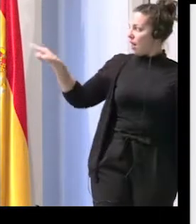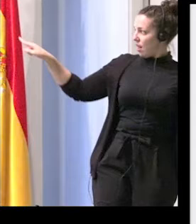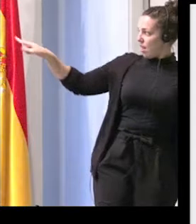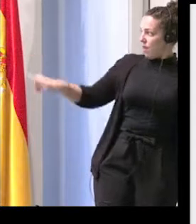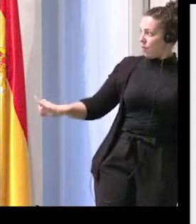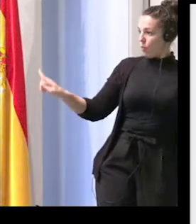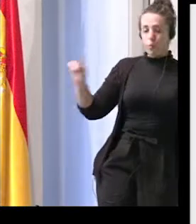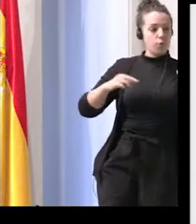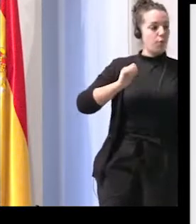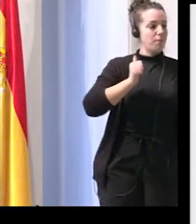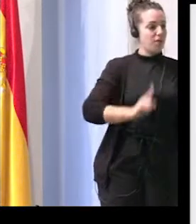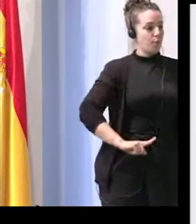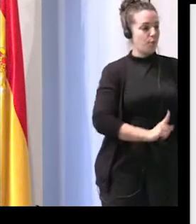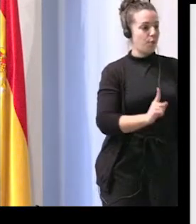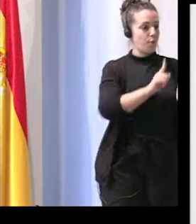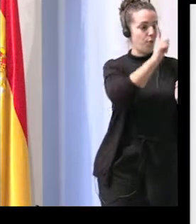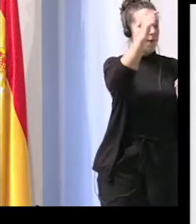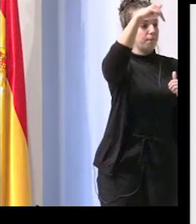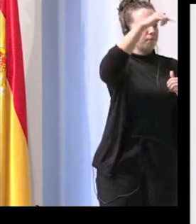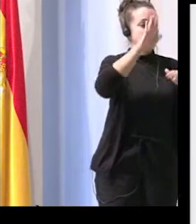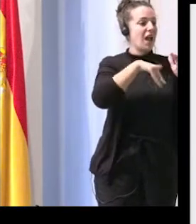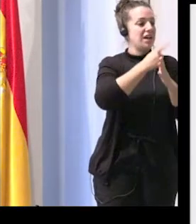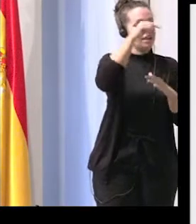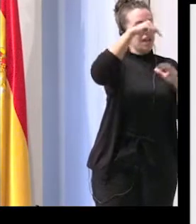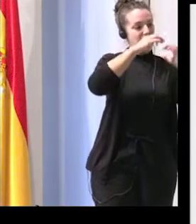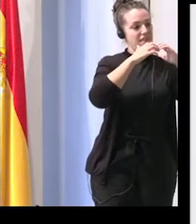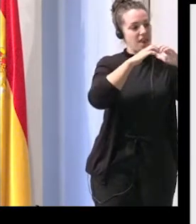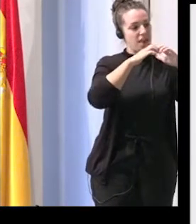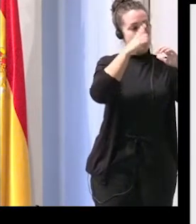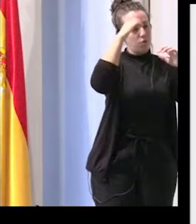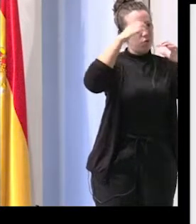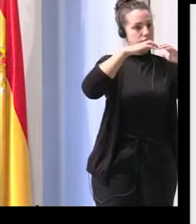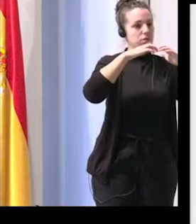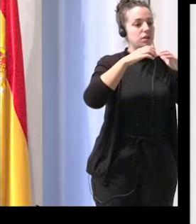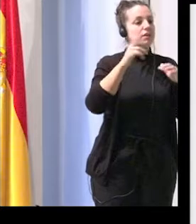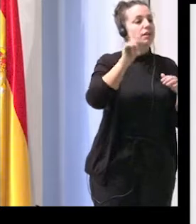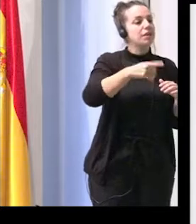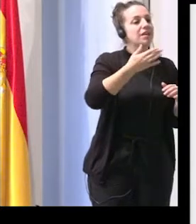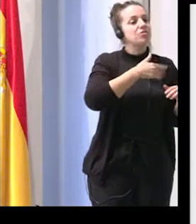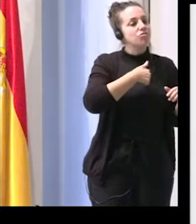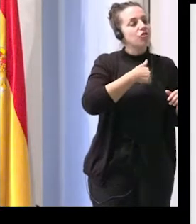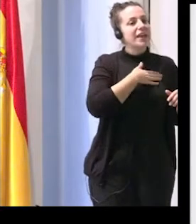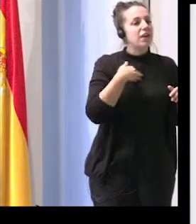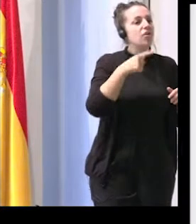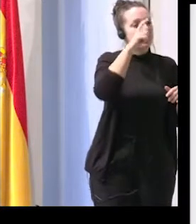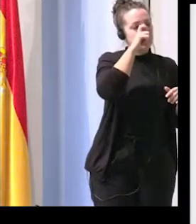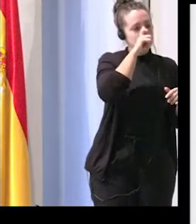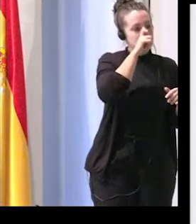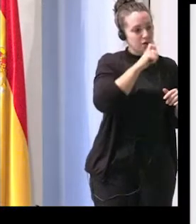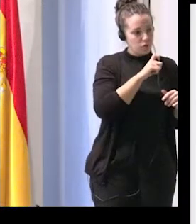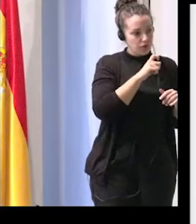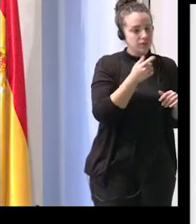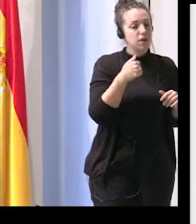brain as well. I want you to remember that. I also want you to remember that in the brain stem, there